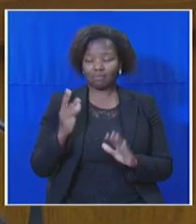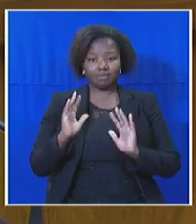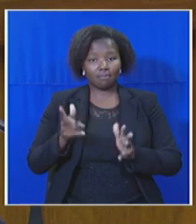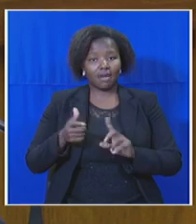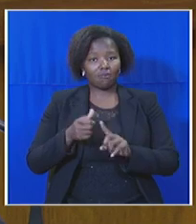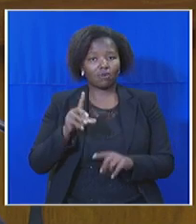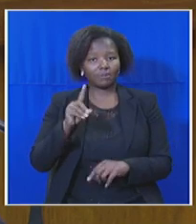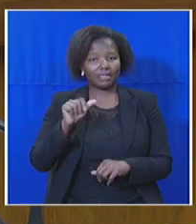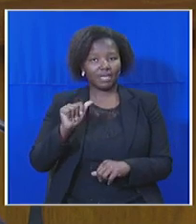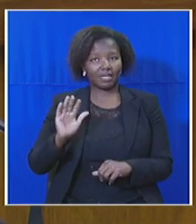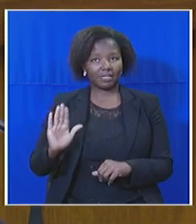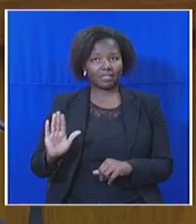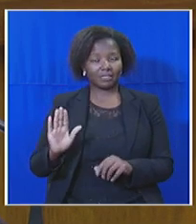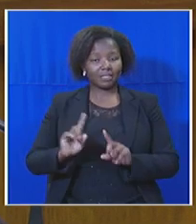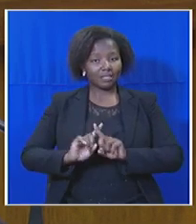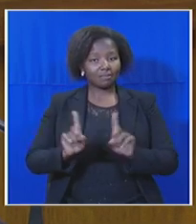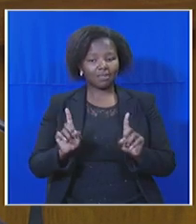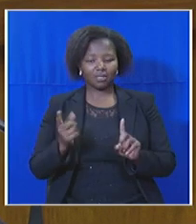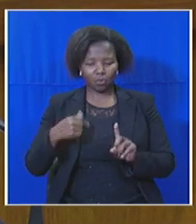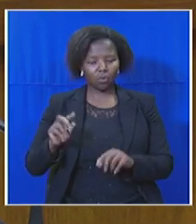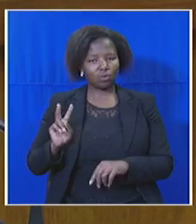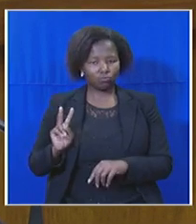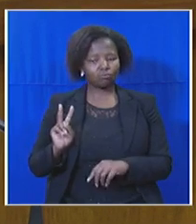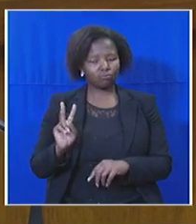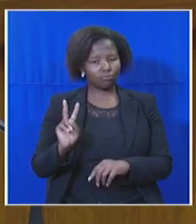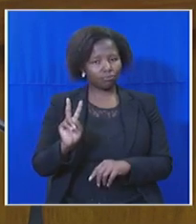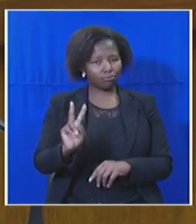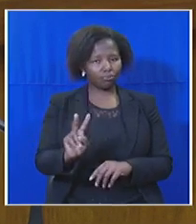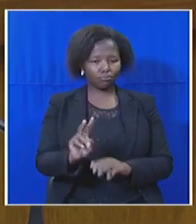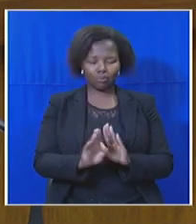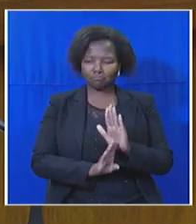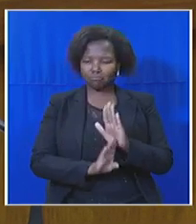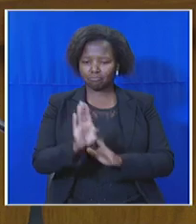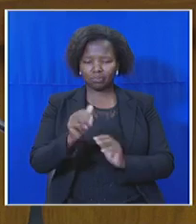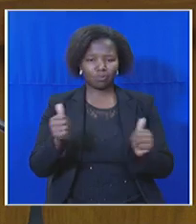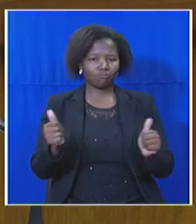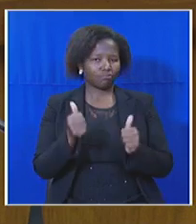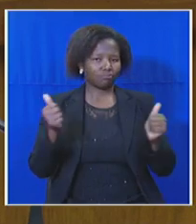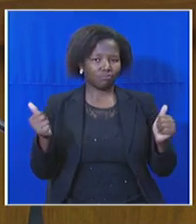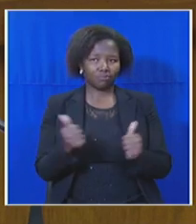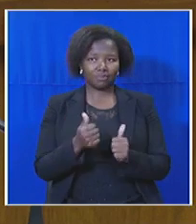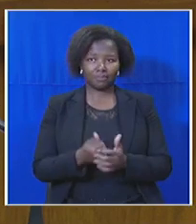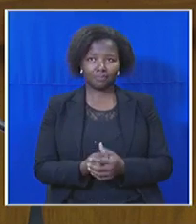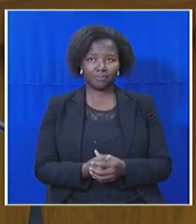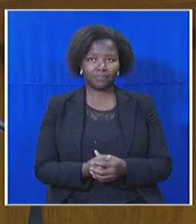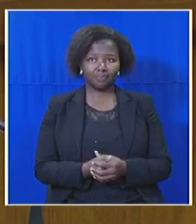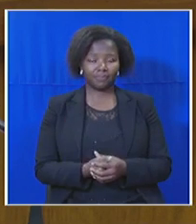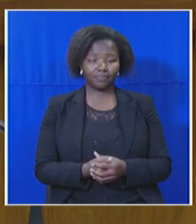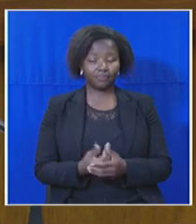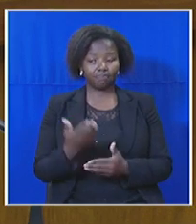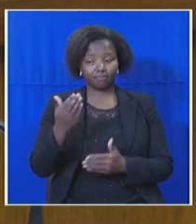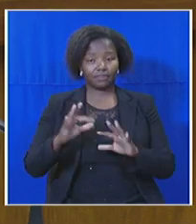DA. But we soldiered on, and it was a successful evening. To the Mubu